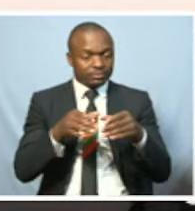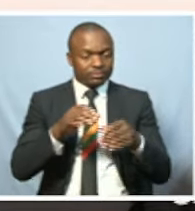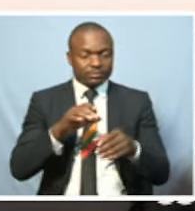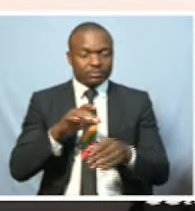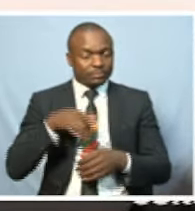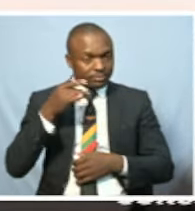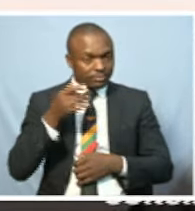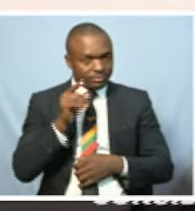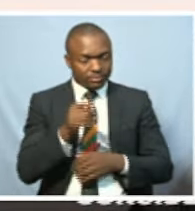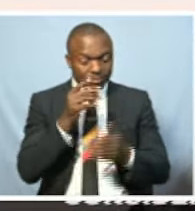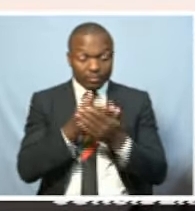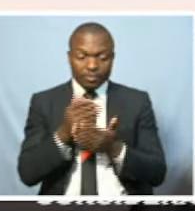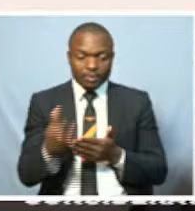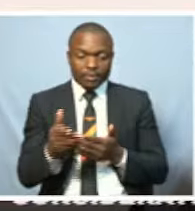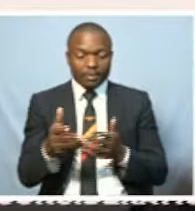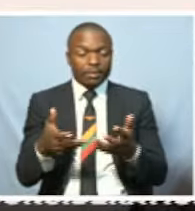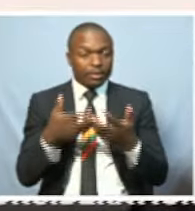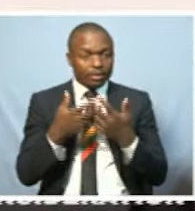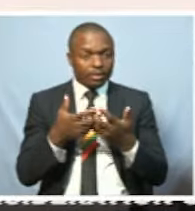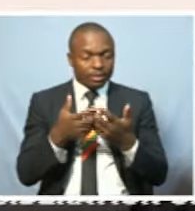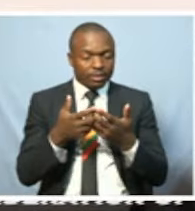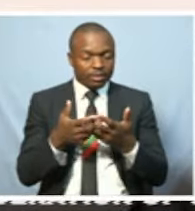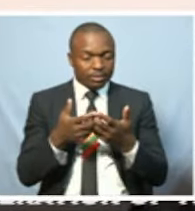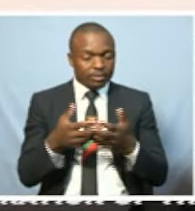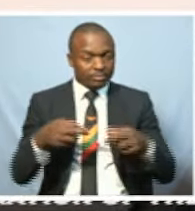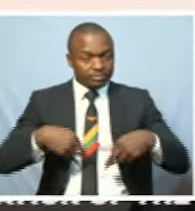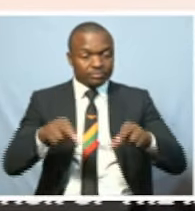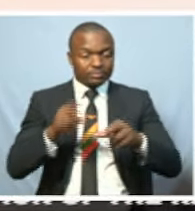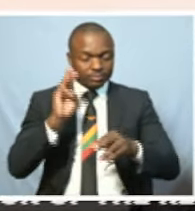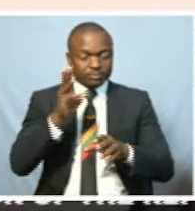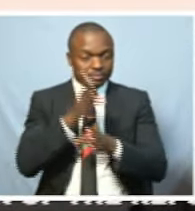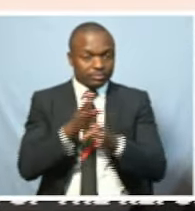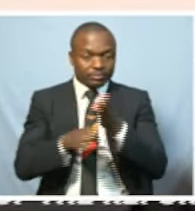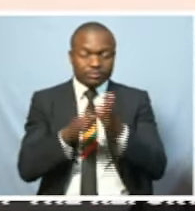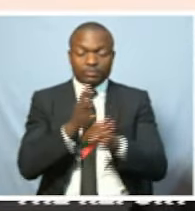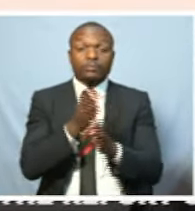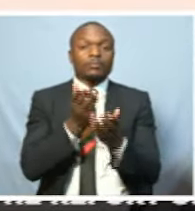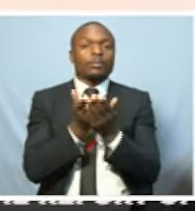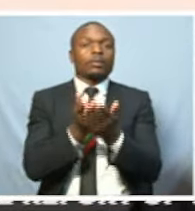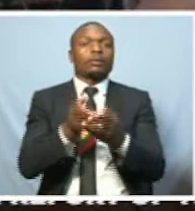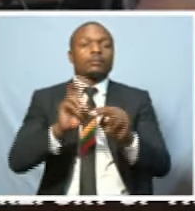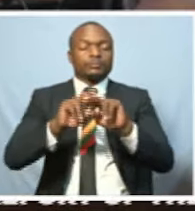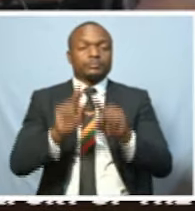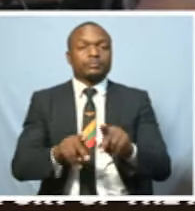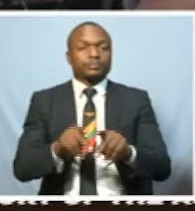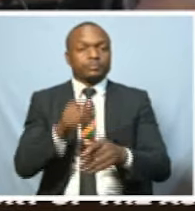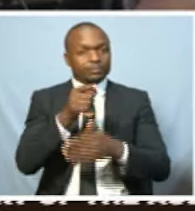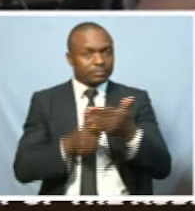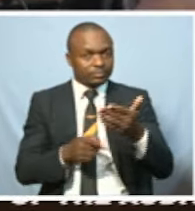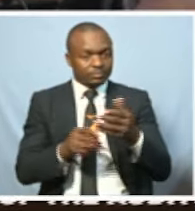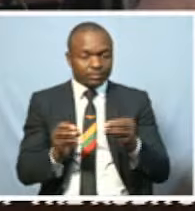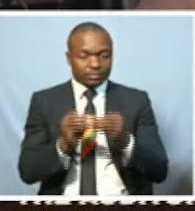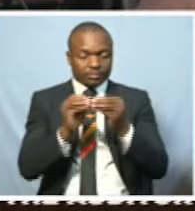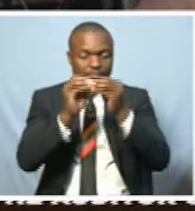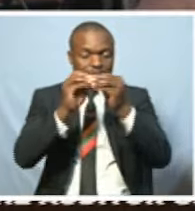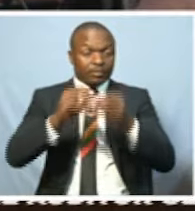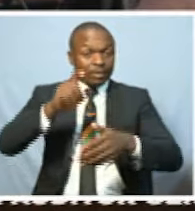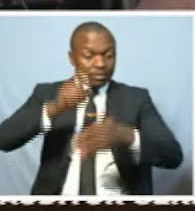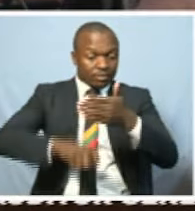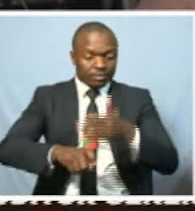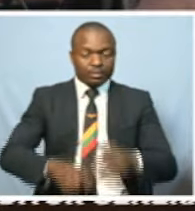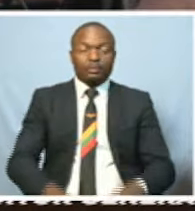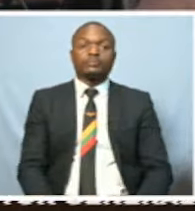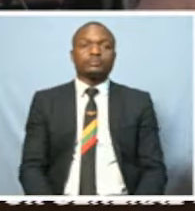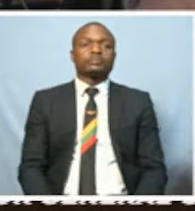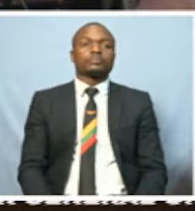under 2025, we'll be able to do this road. That's my submission, Chair. So what is the total cost of